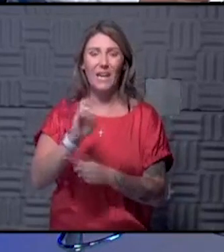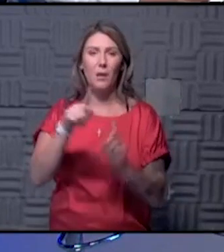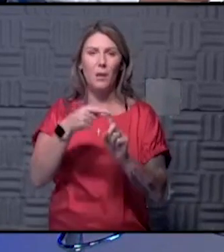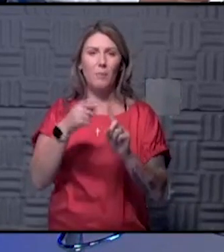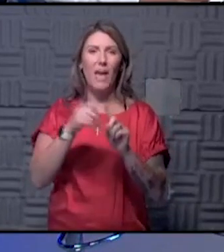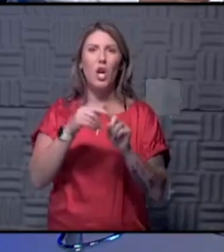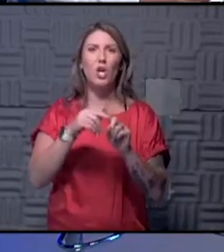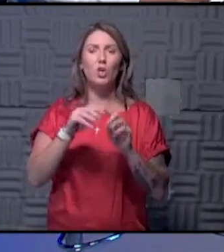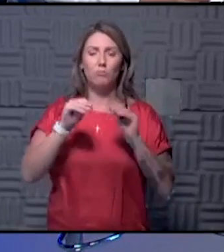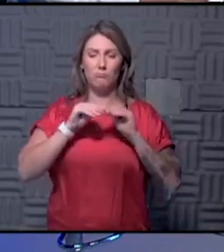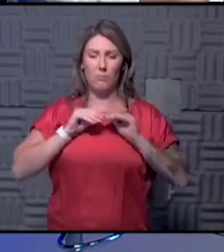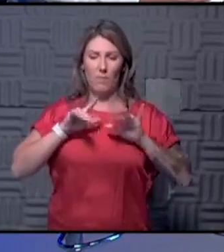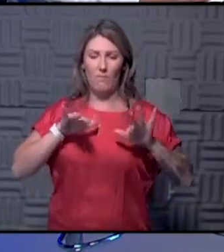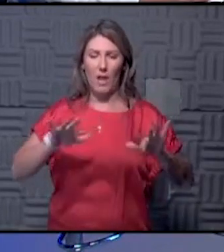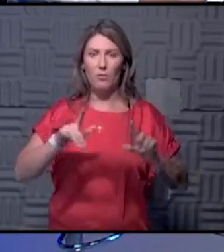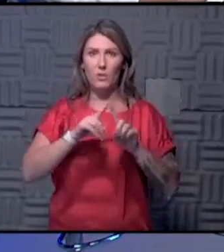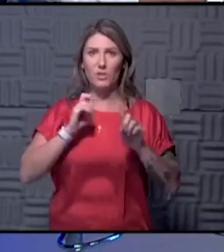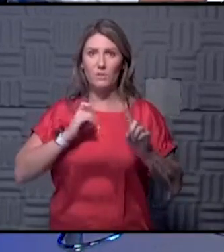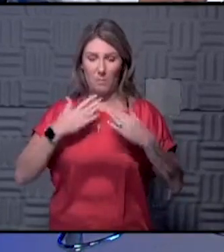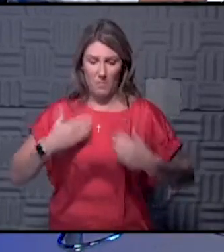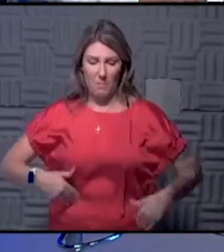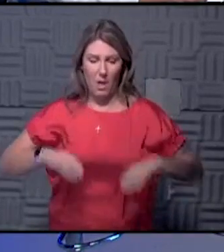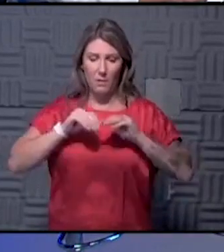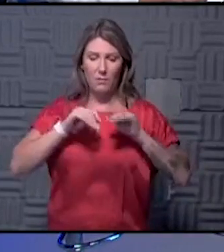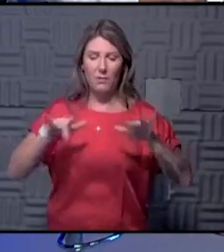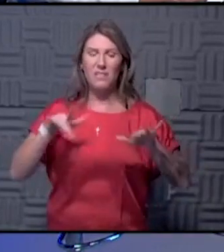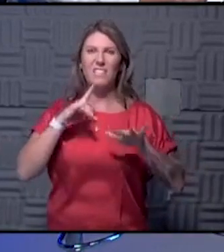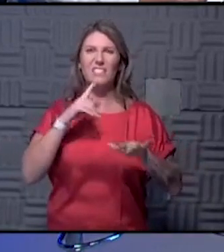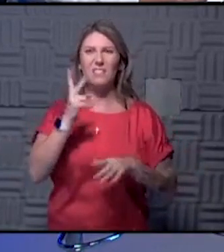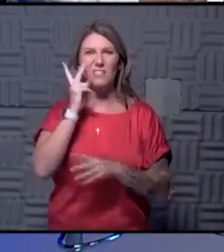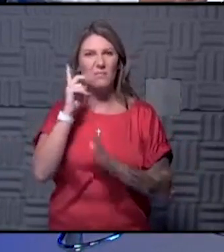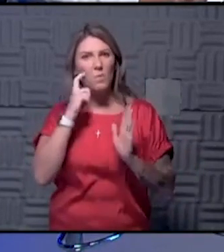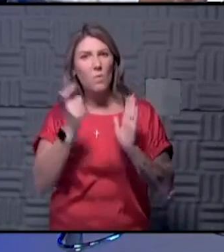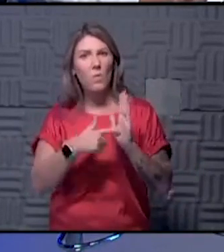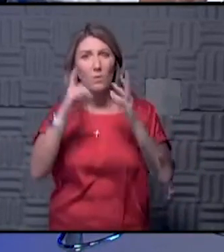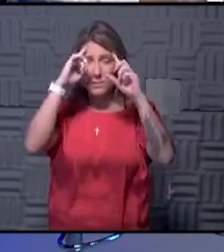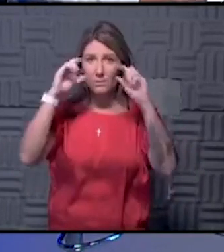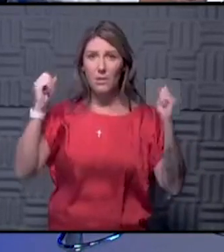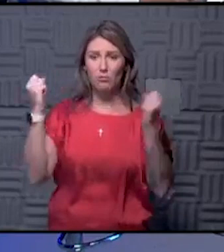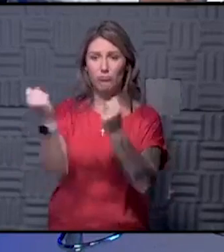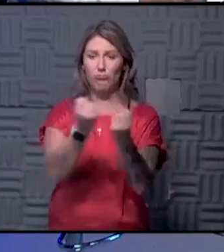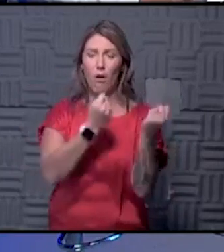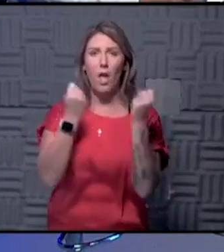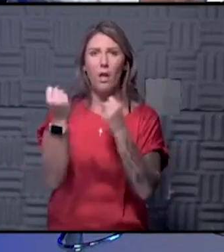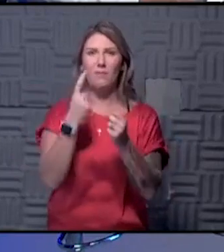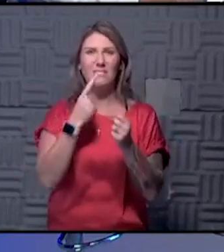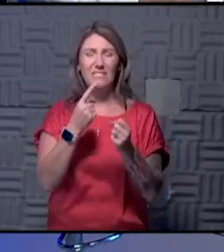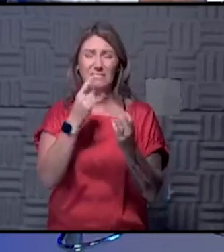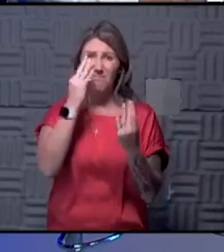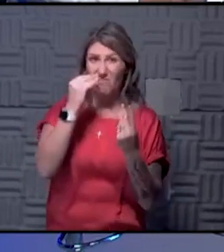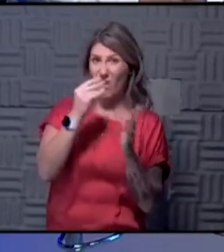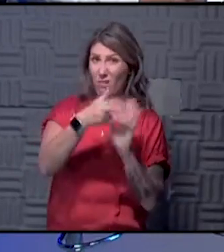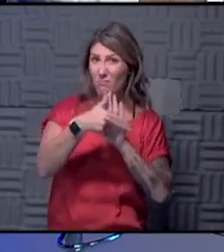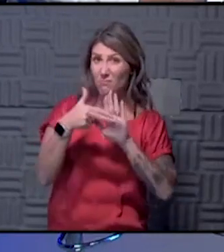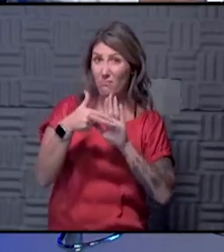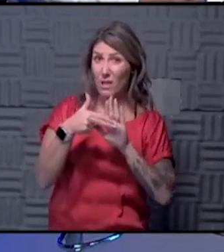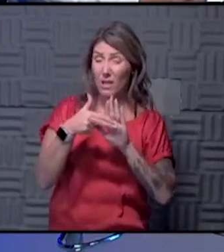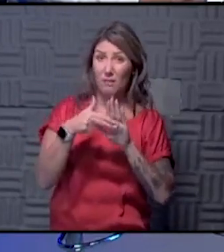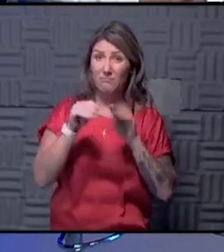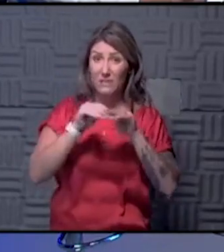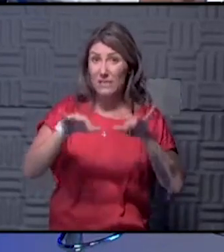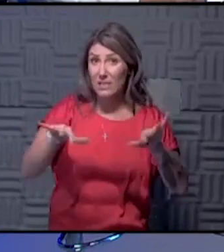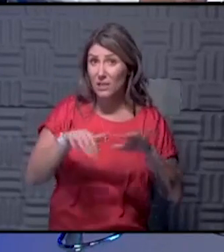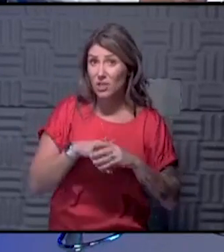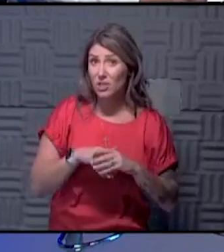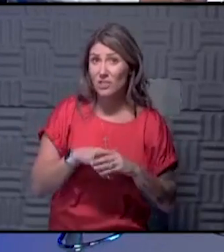virus. He saw the president driving around, and he's wondering if he's still considered contagious. And he also followed up with, if you